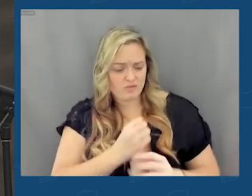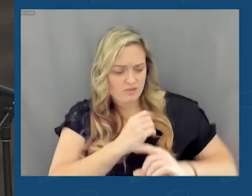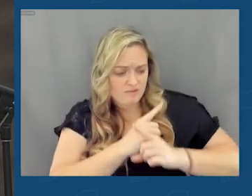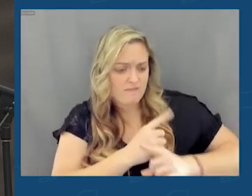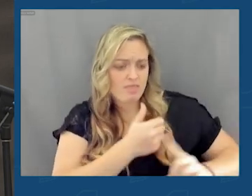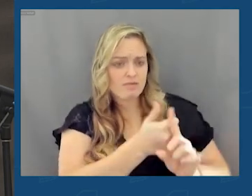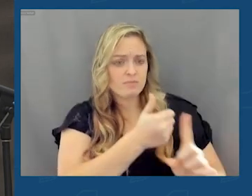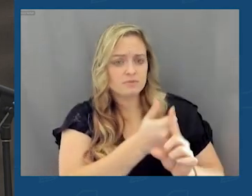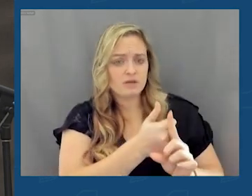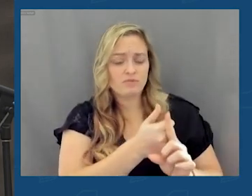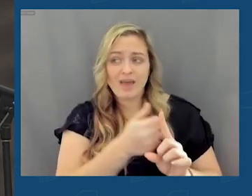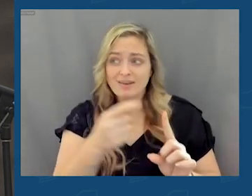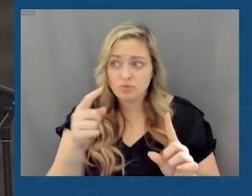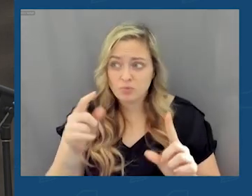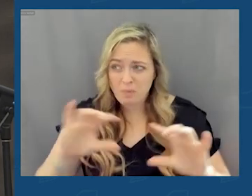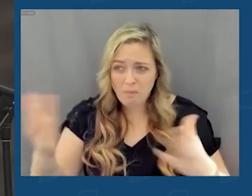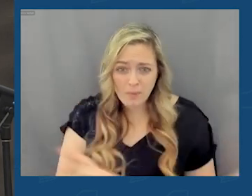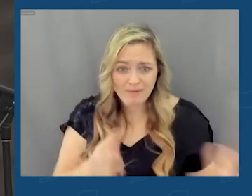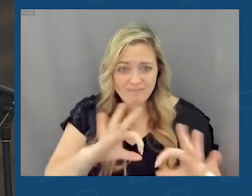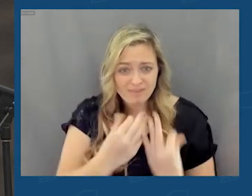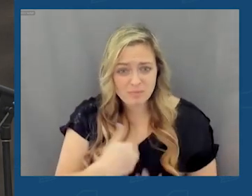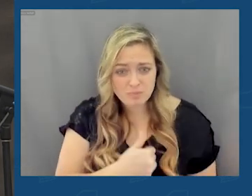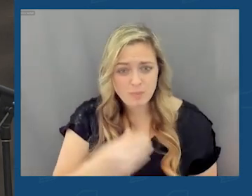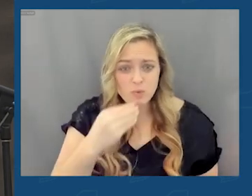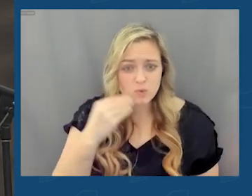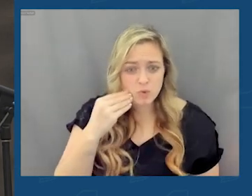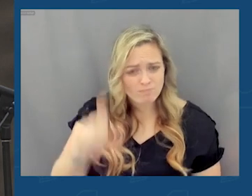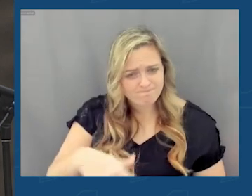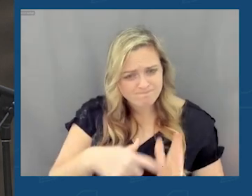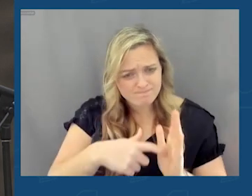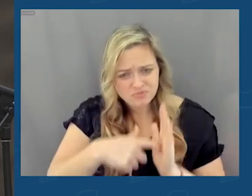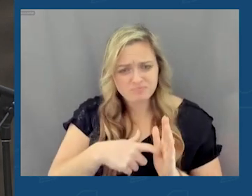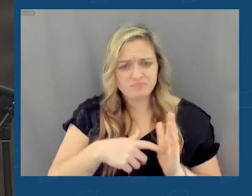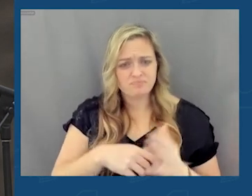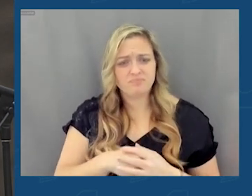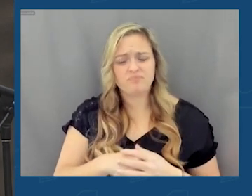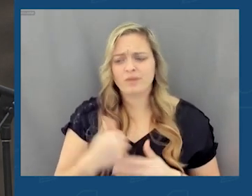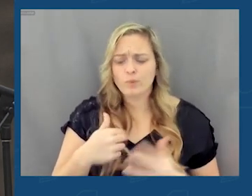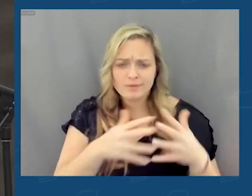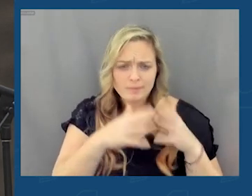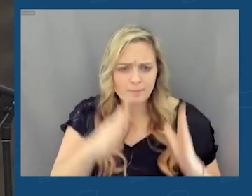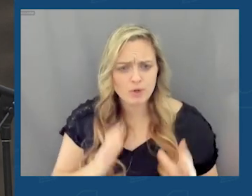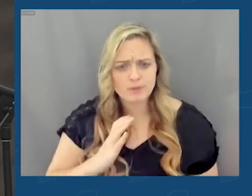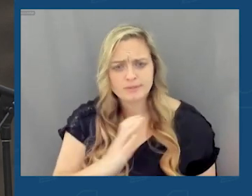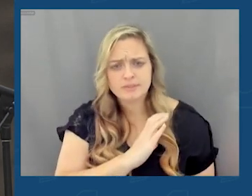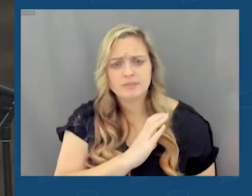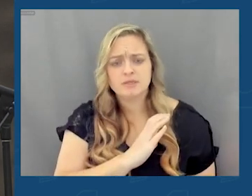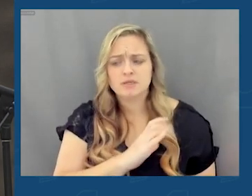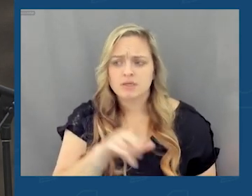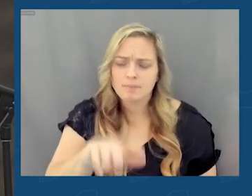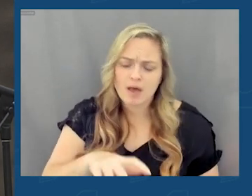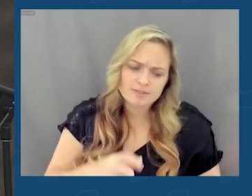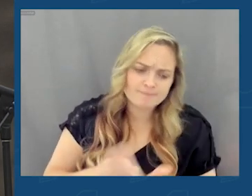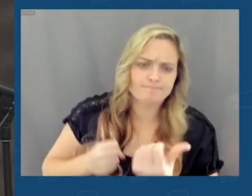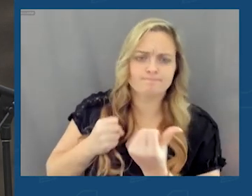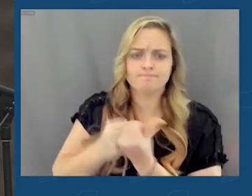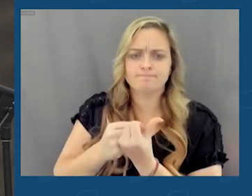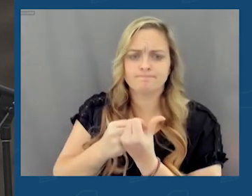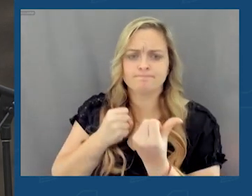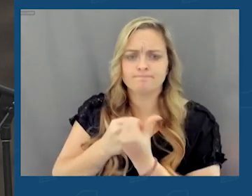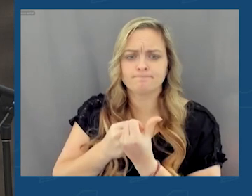the hostages home. And we as American citizens must stand in solidarity with